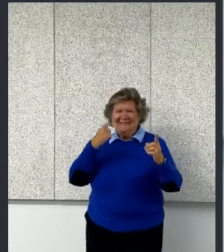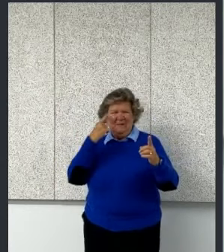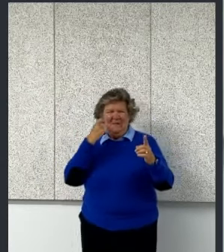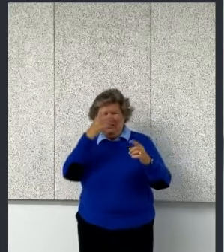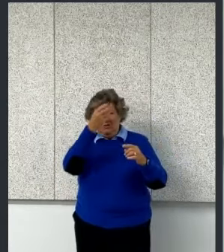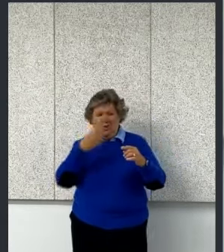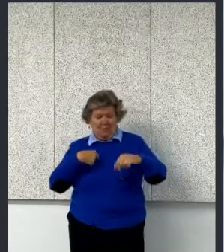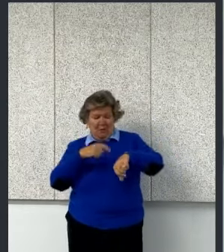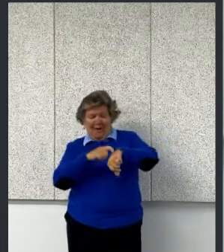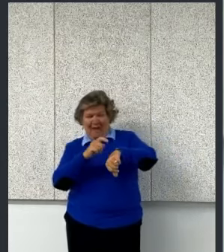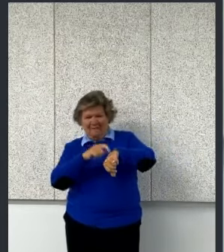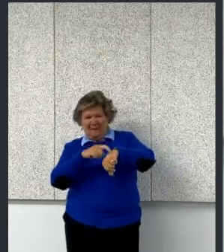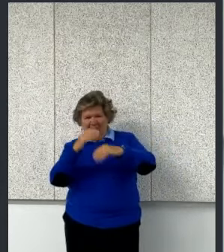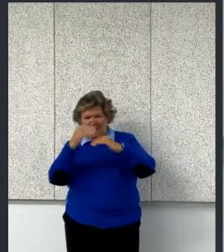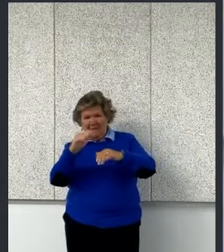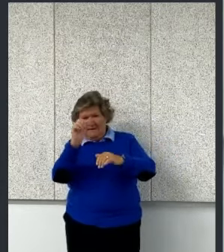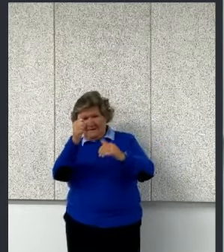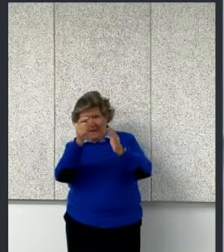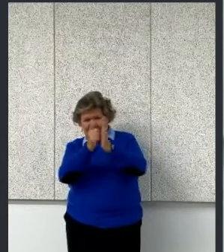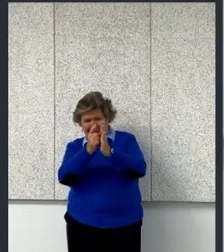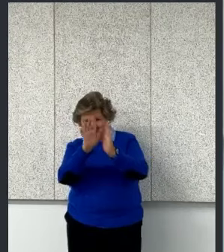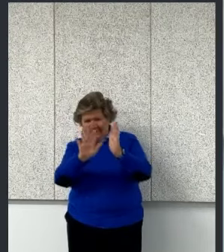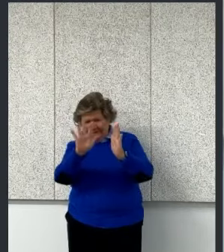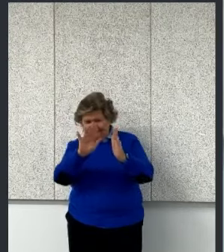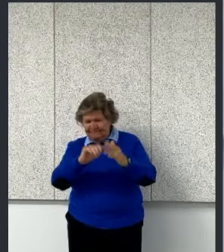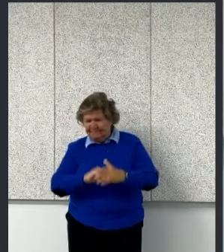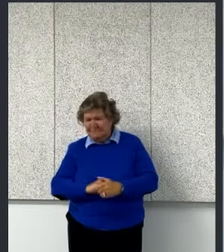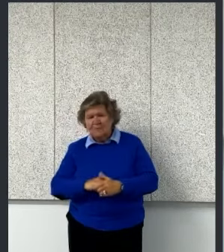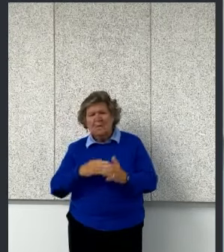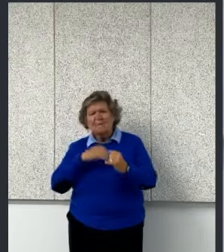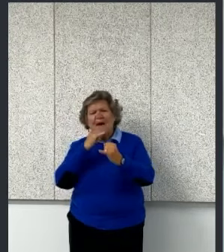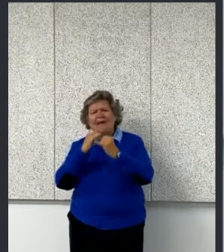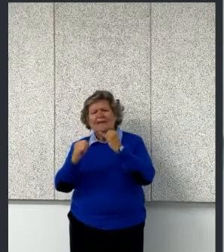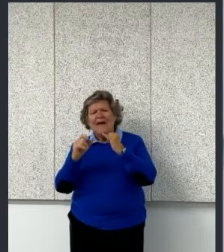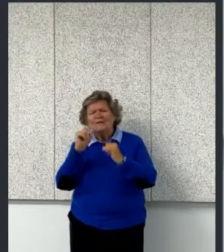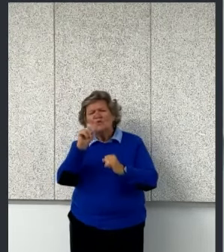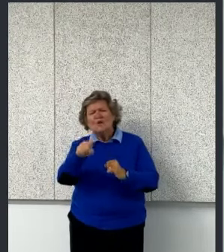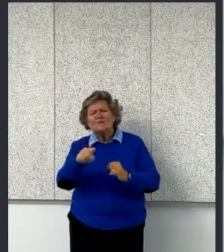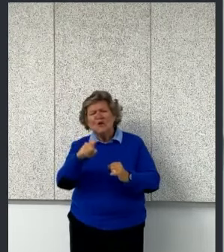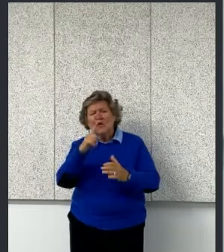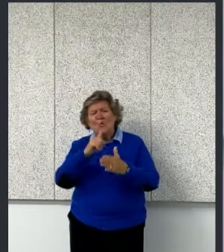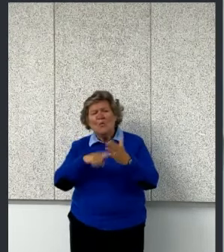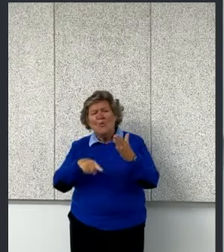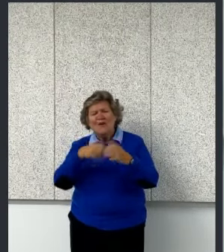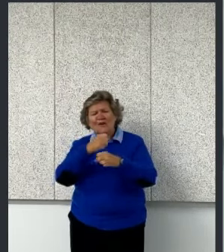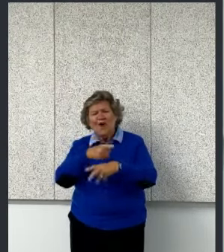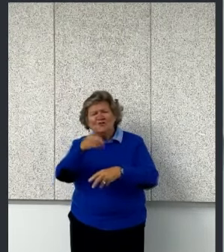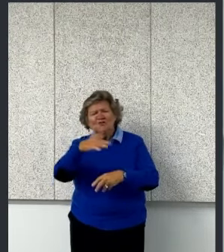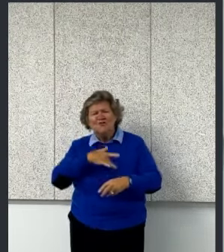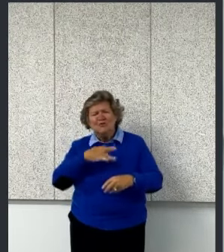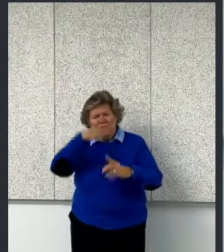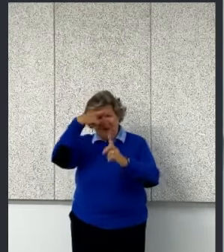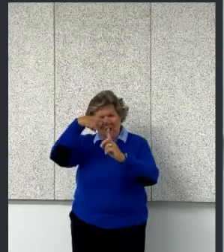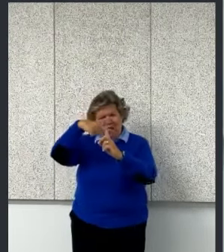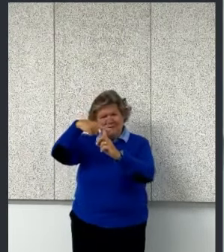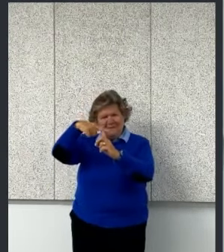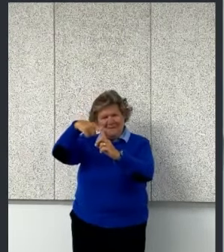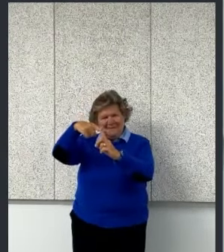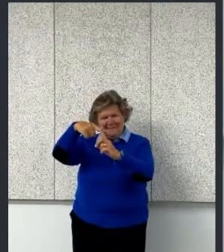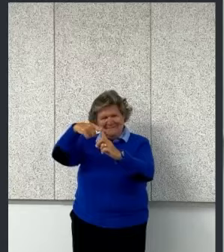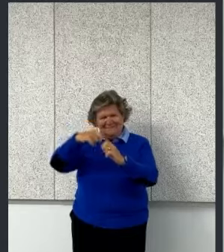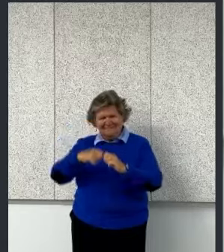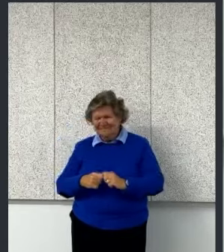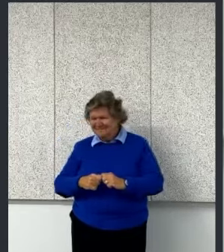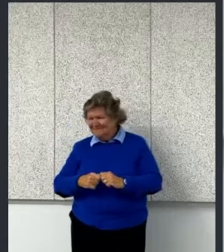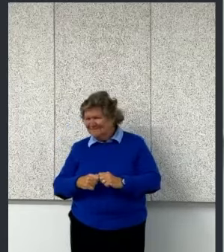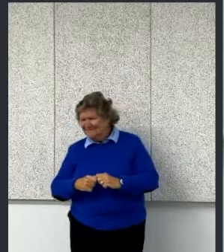minutes. The last question that I have is about what makes you optimistic and what you're looking forward to. And I feel like there have already been some gems of